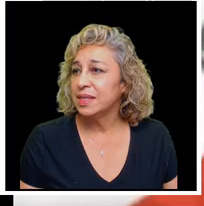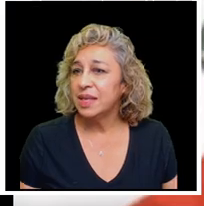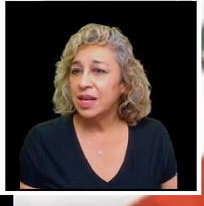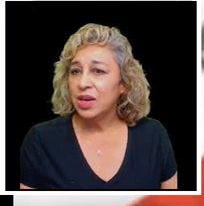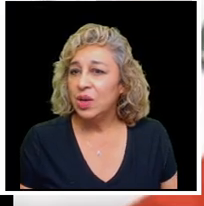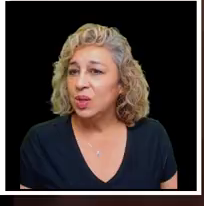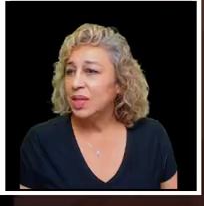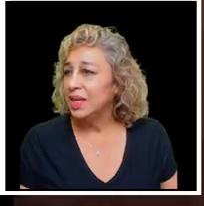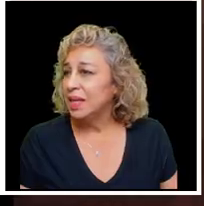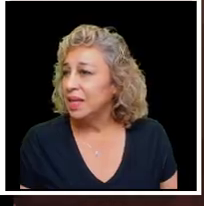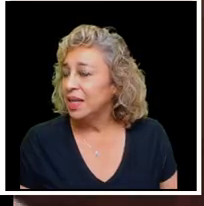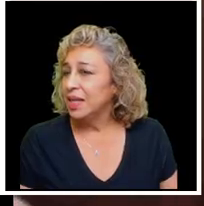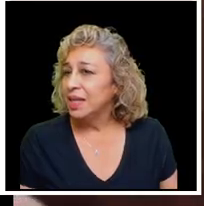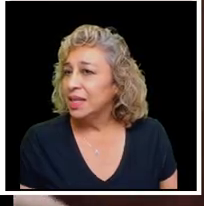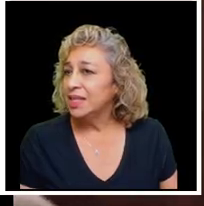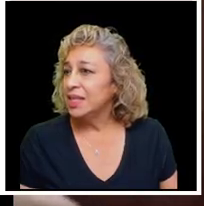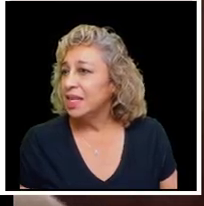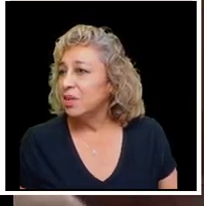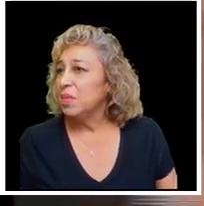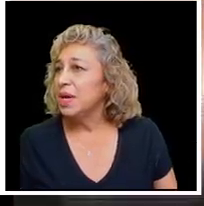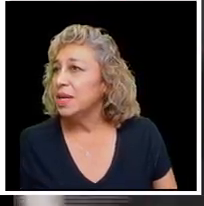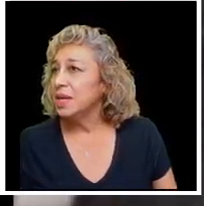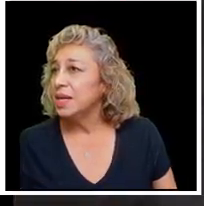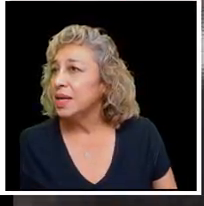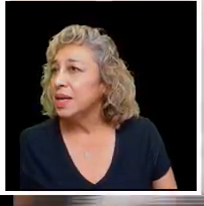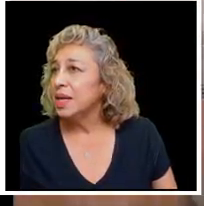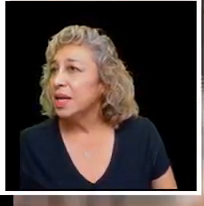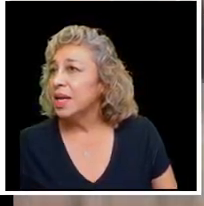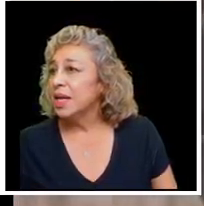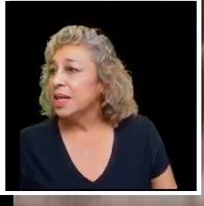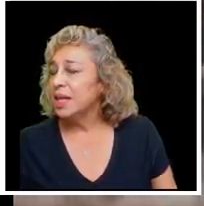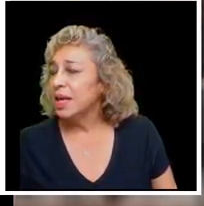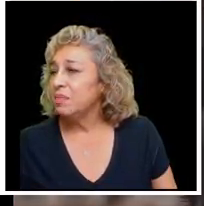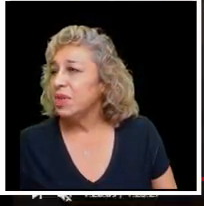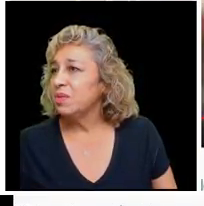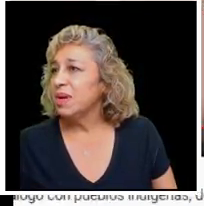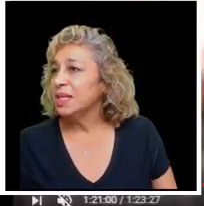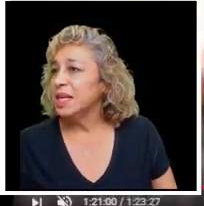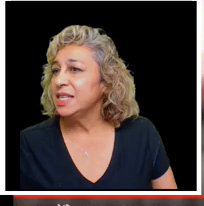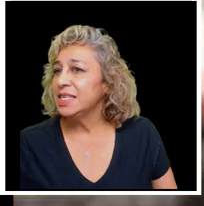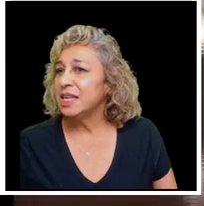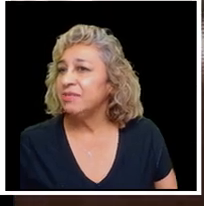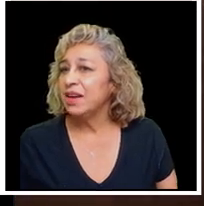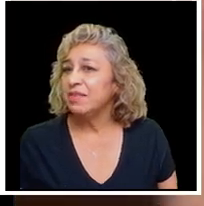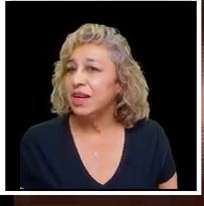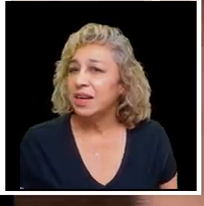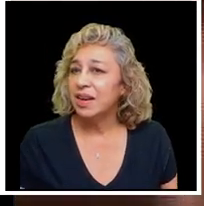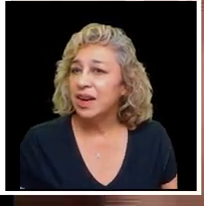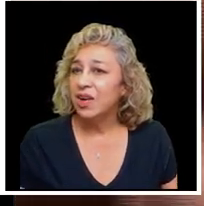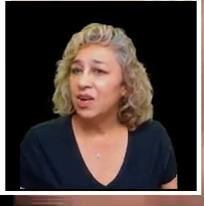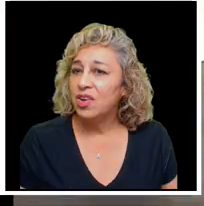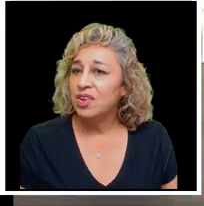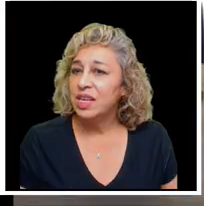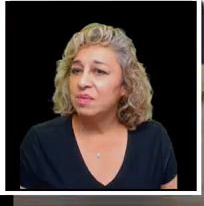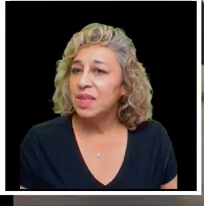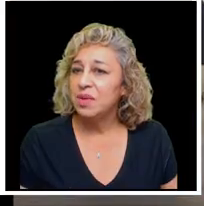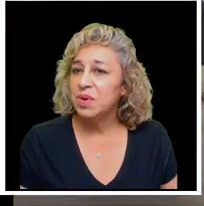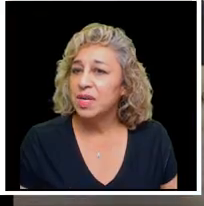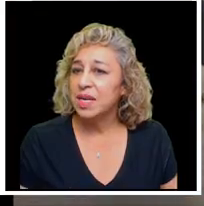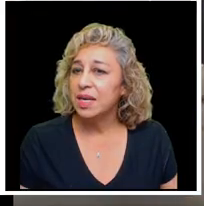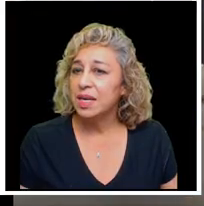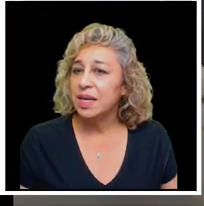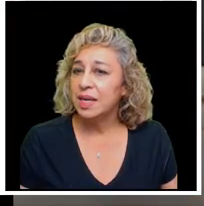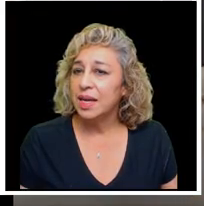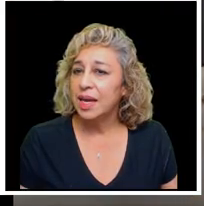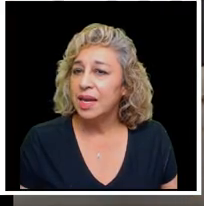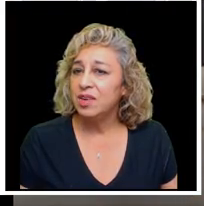place whole them that's not the one that can't be the one cuz I just left that one are you telling me they